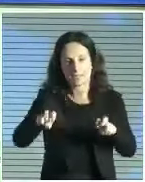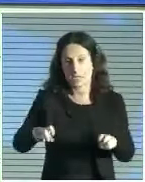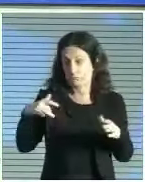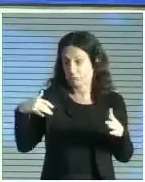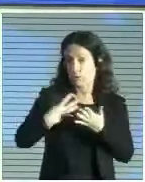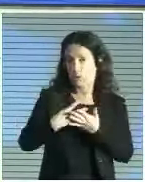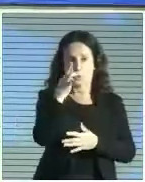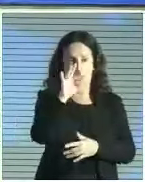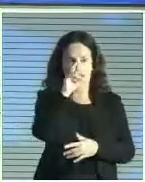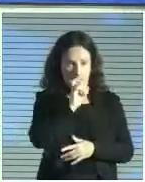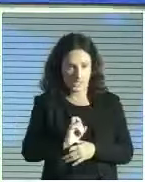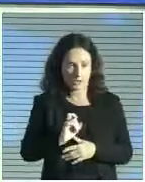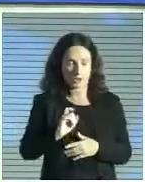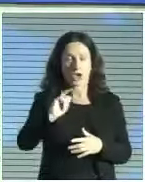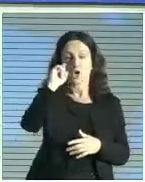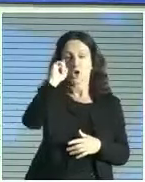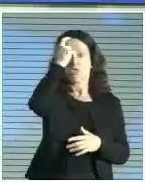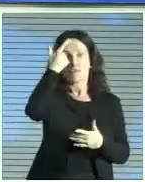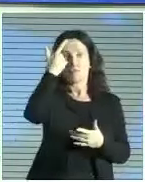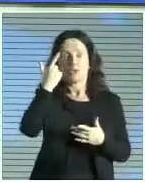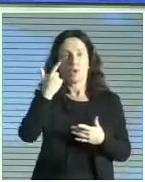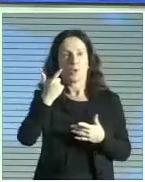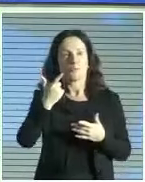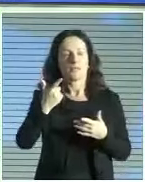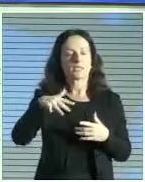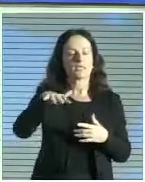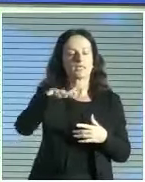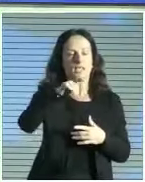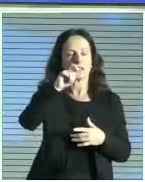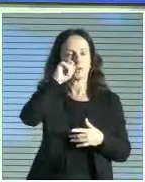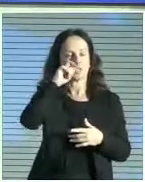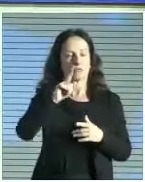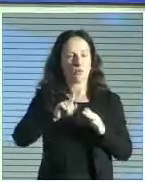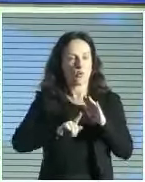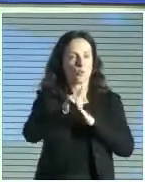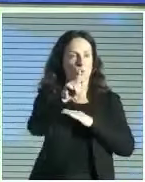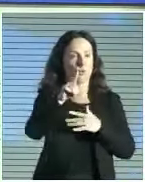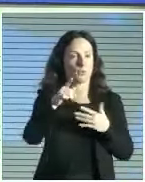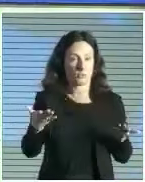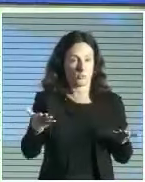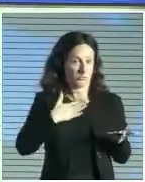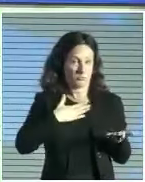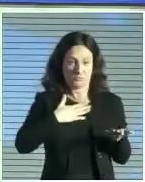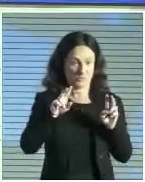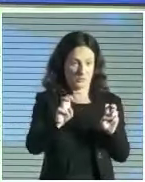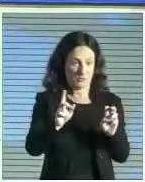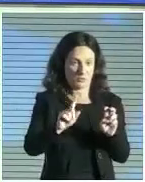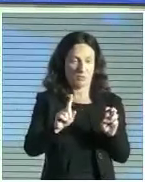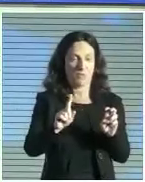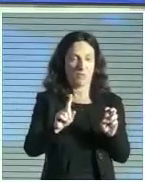perspective is a new one. It's been as long as I've been in the organization, which is a year and a half, and that's how long Destination Canada has